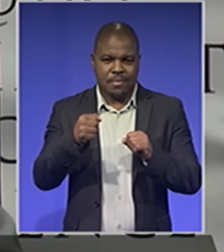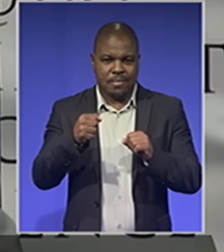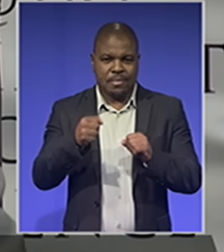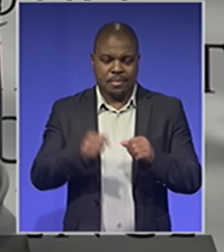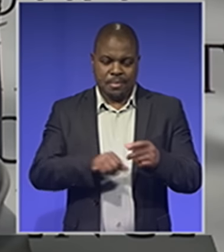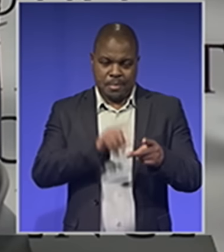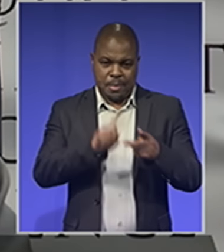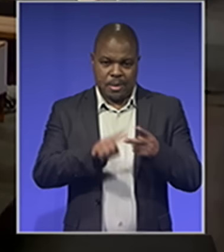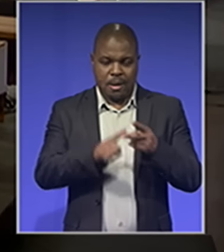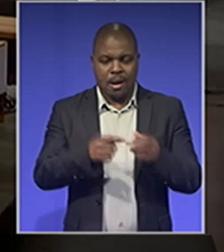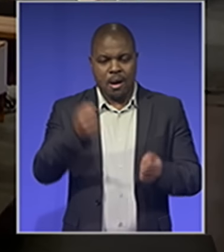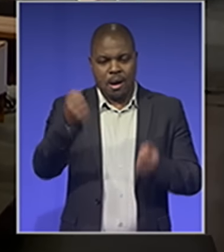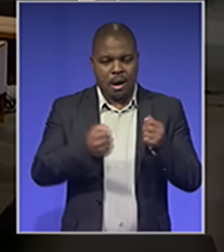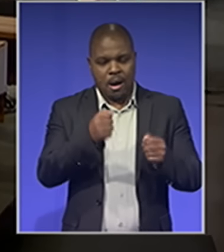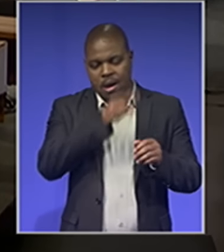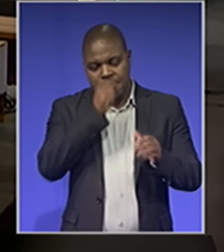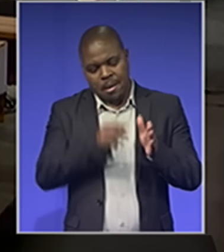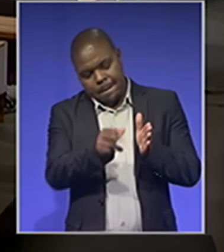brand the cars.